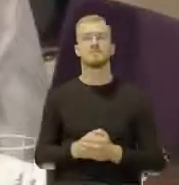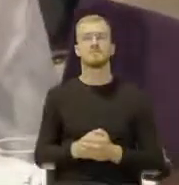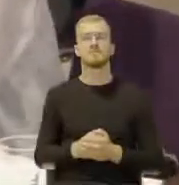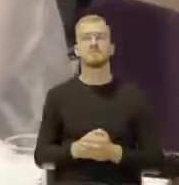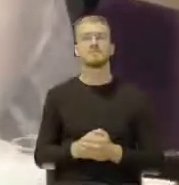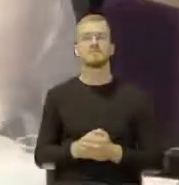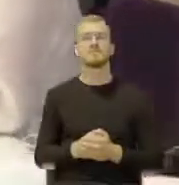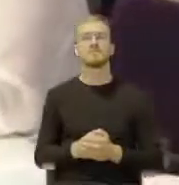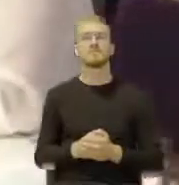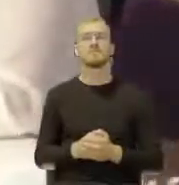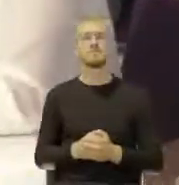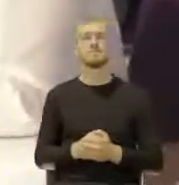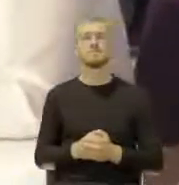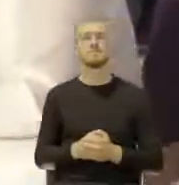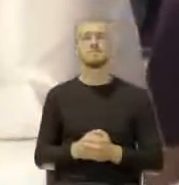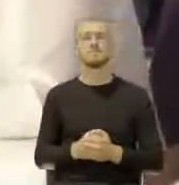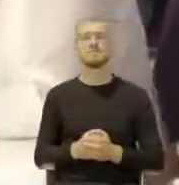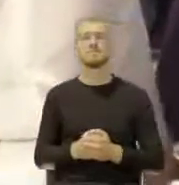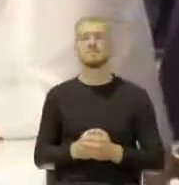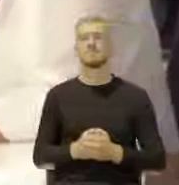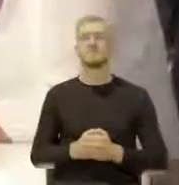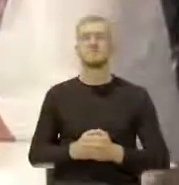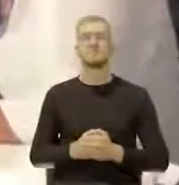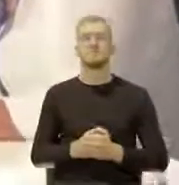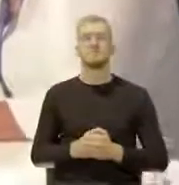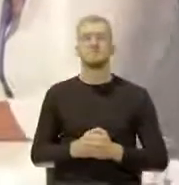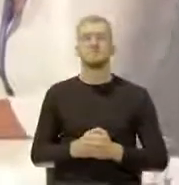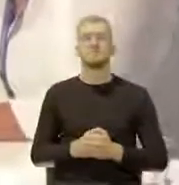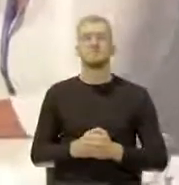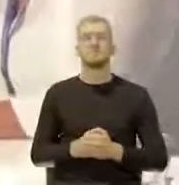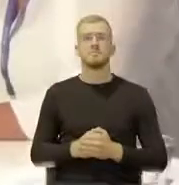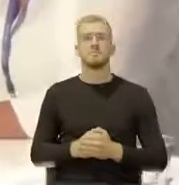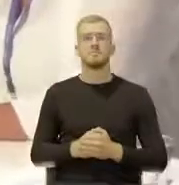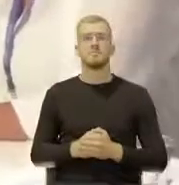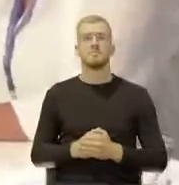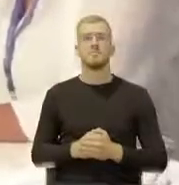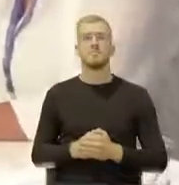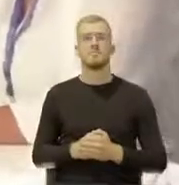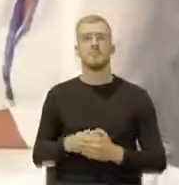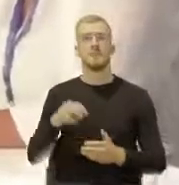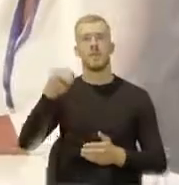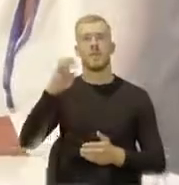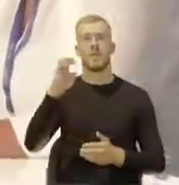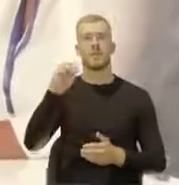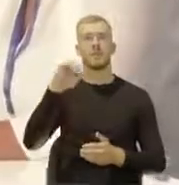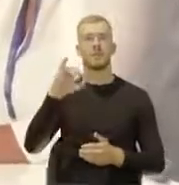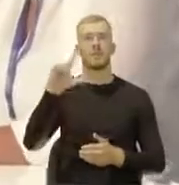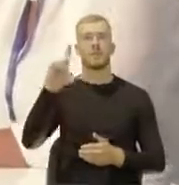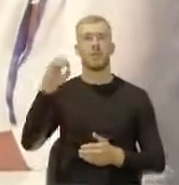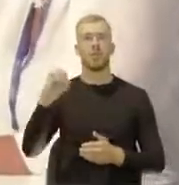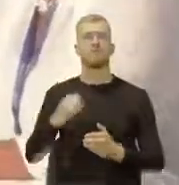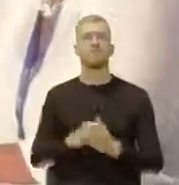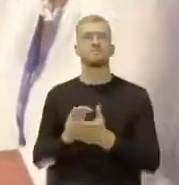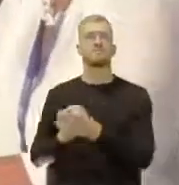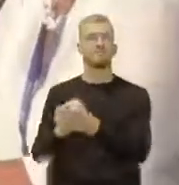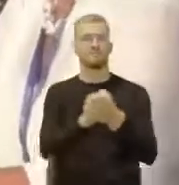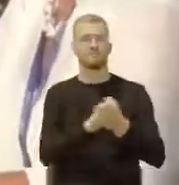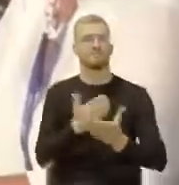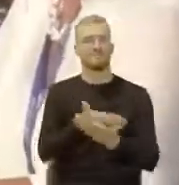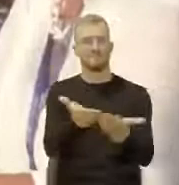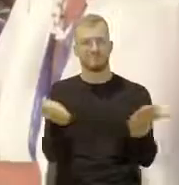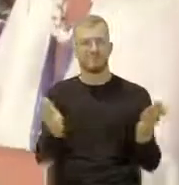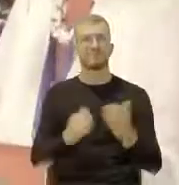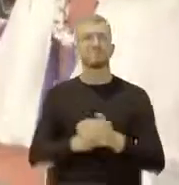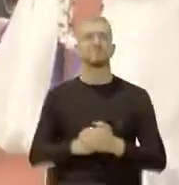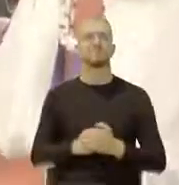Emilia and dear friends, for the sake of time, allow me to overcome all the diplomacy and greetings to